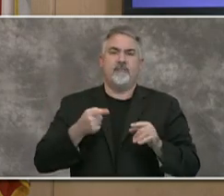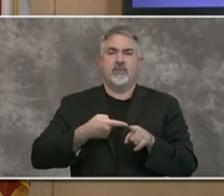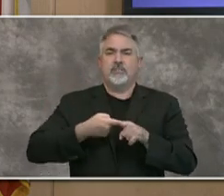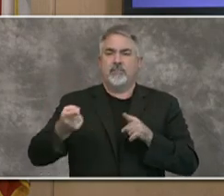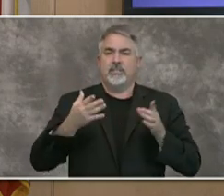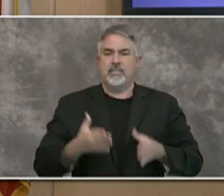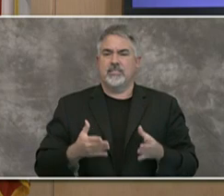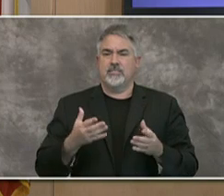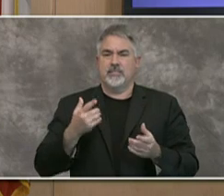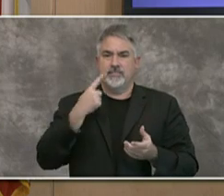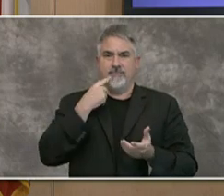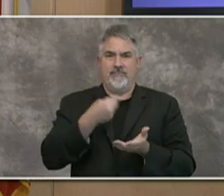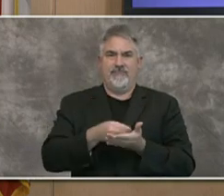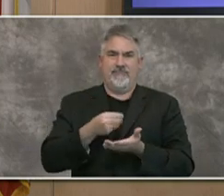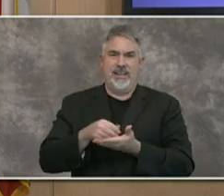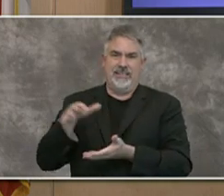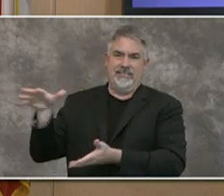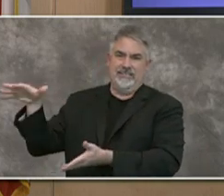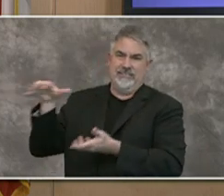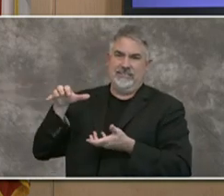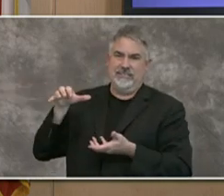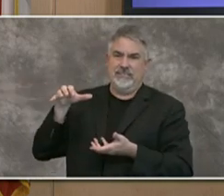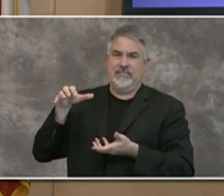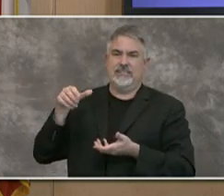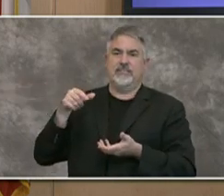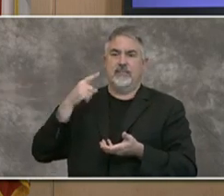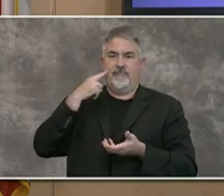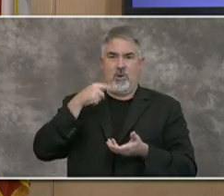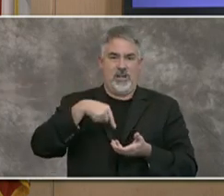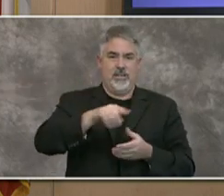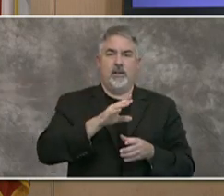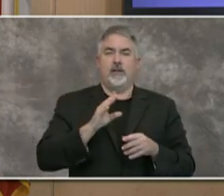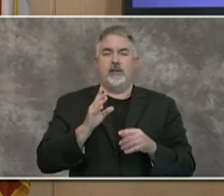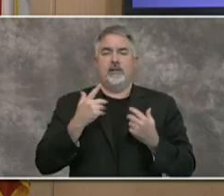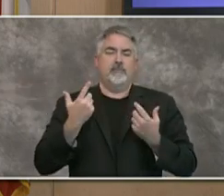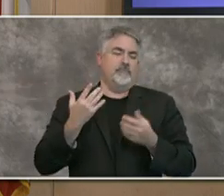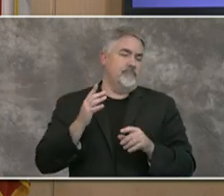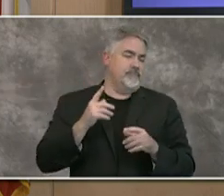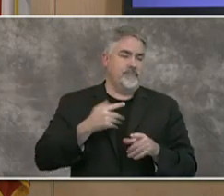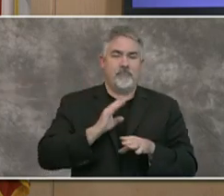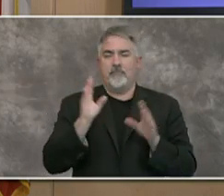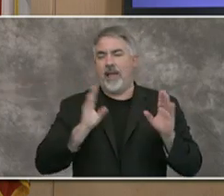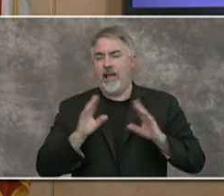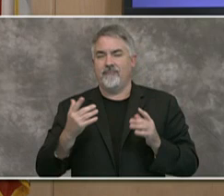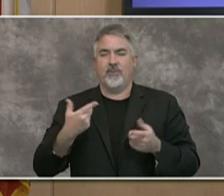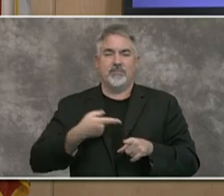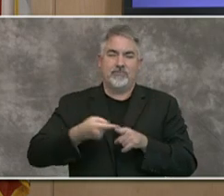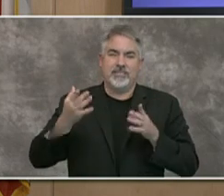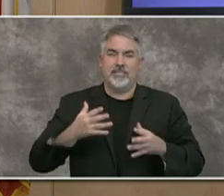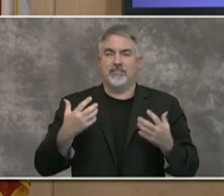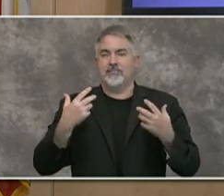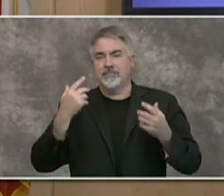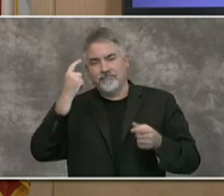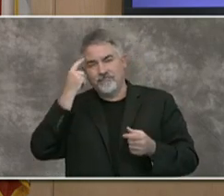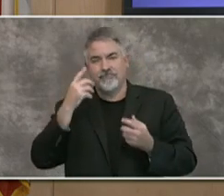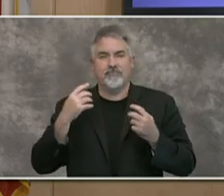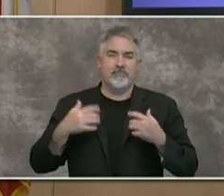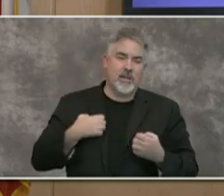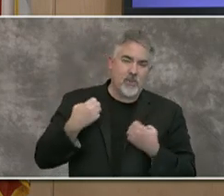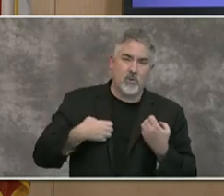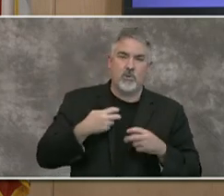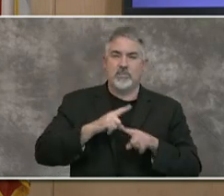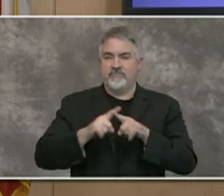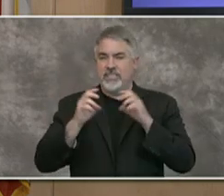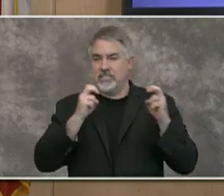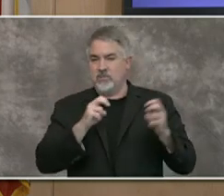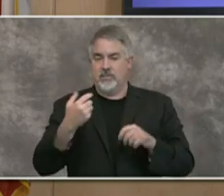program we've been working on for many, many months prior to the coronavirus outbreak with Mayor Faulkner and with the city of San Diego.